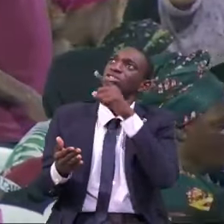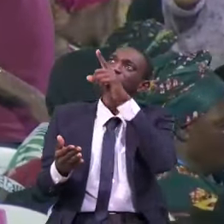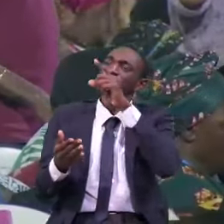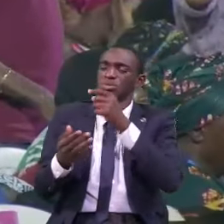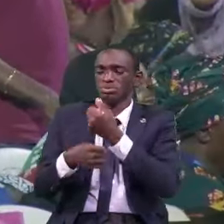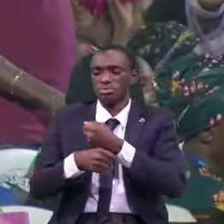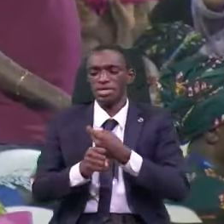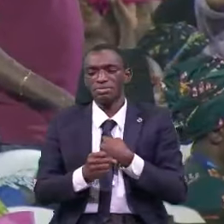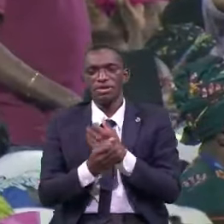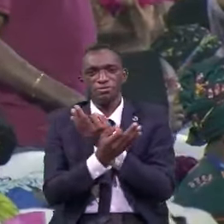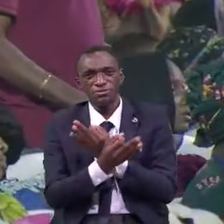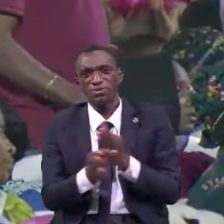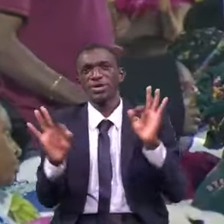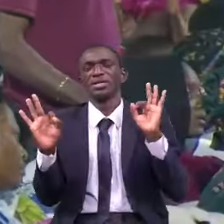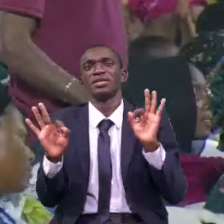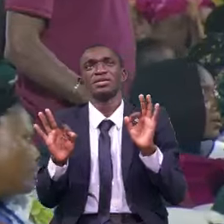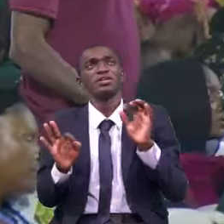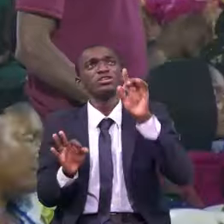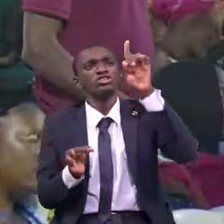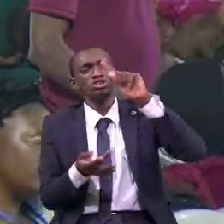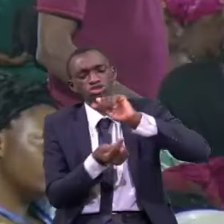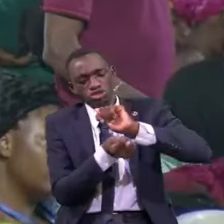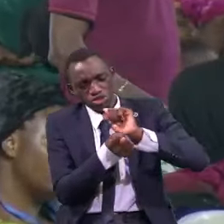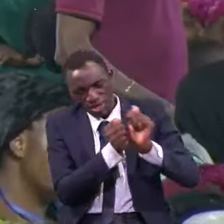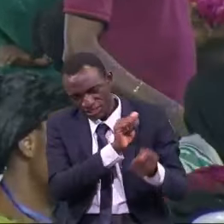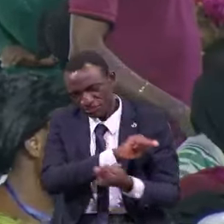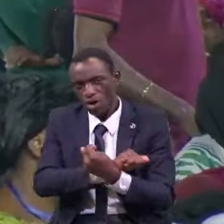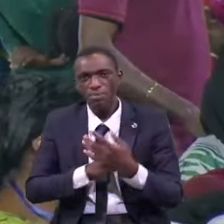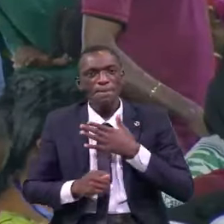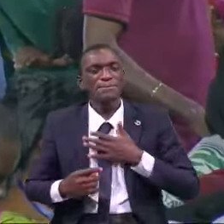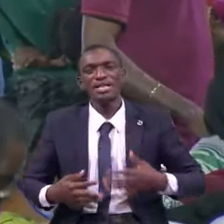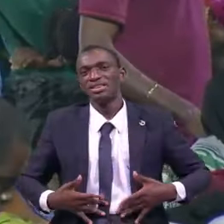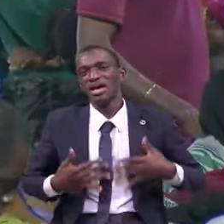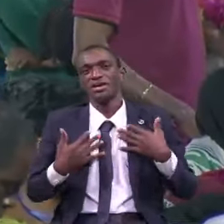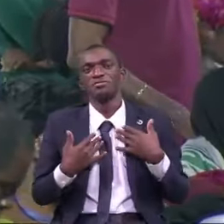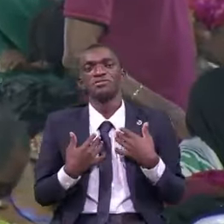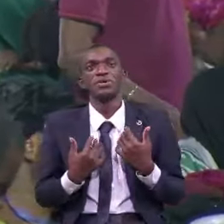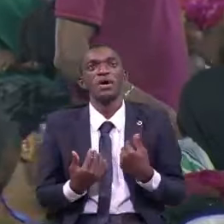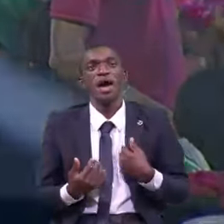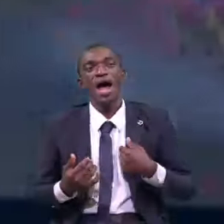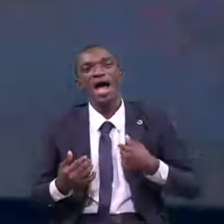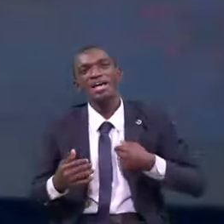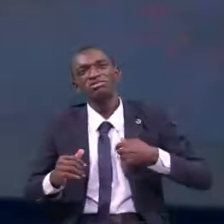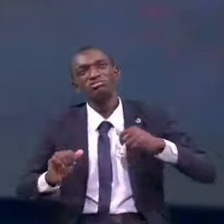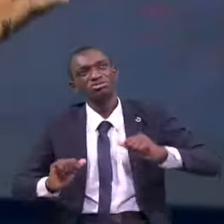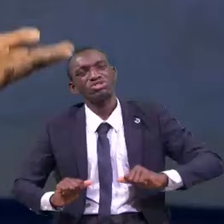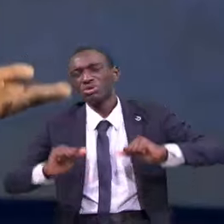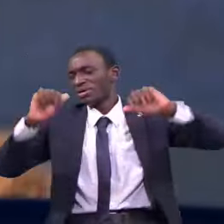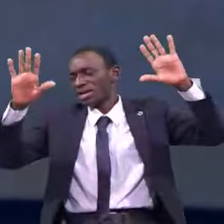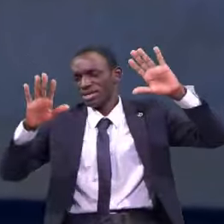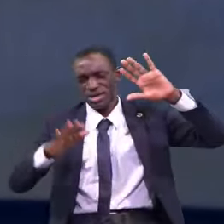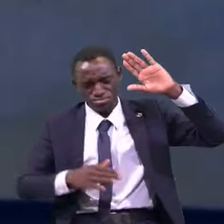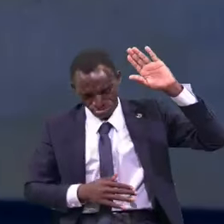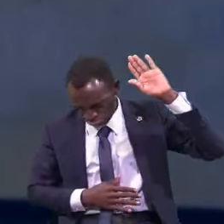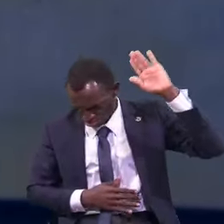free, to transform my life, I surrender completely into